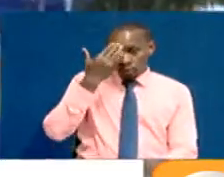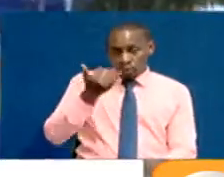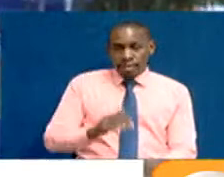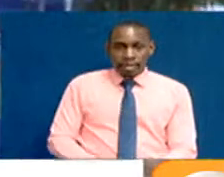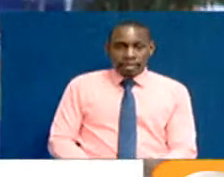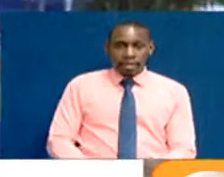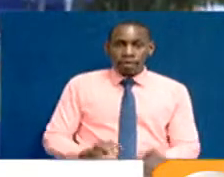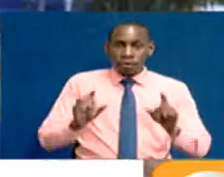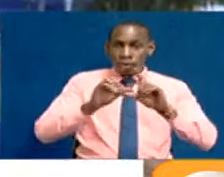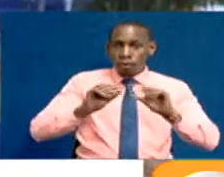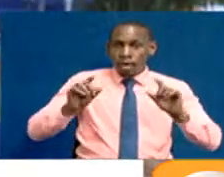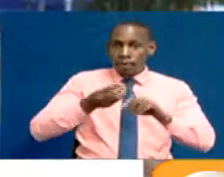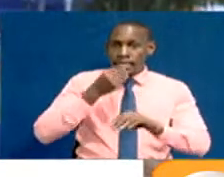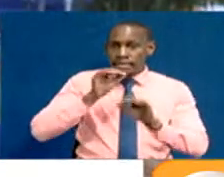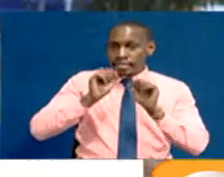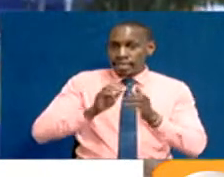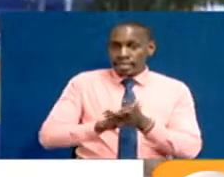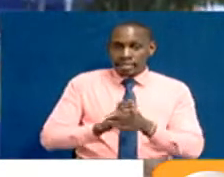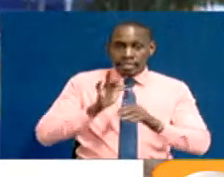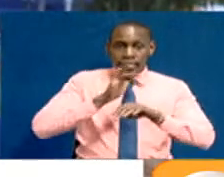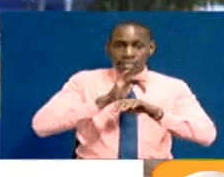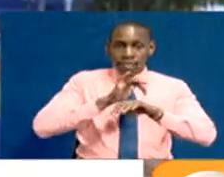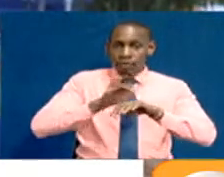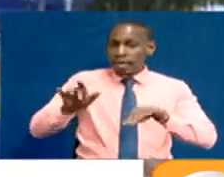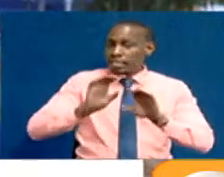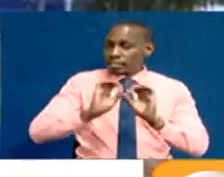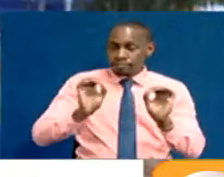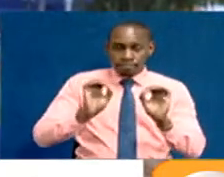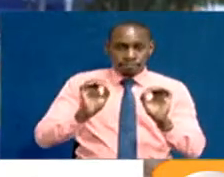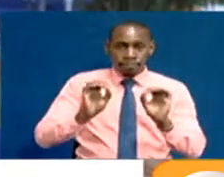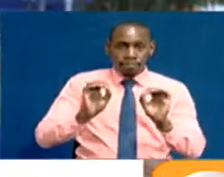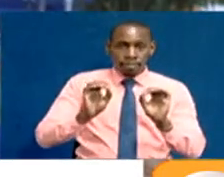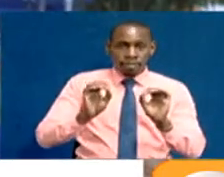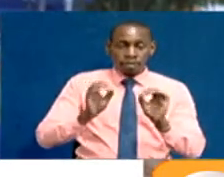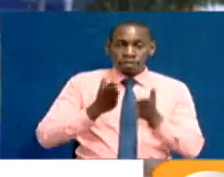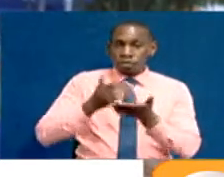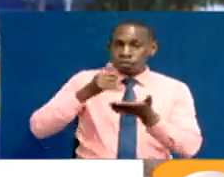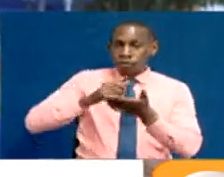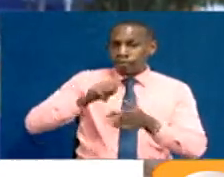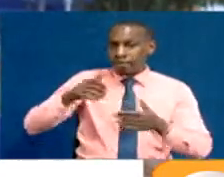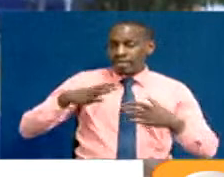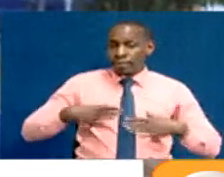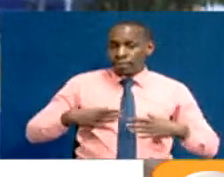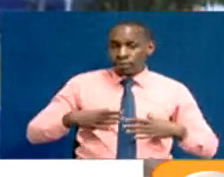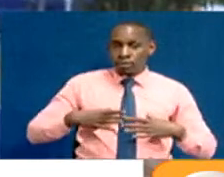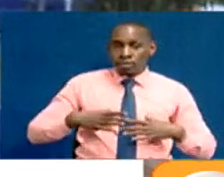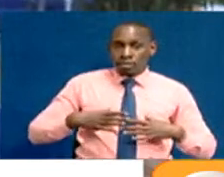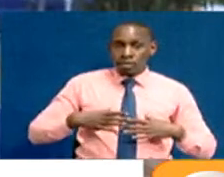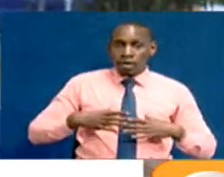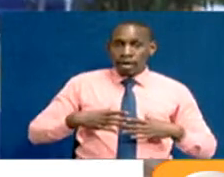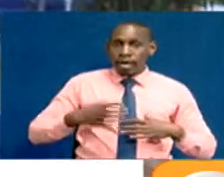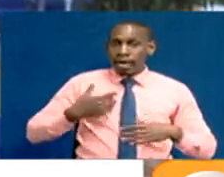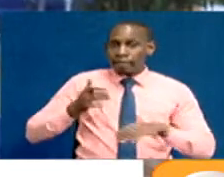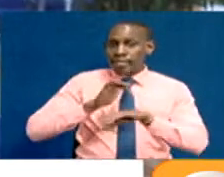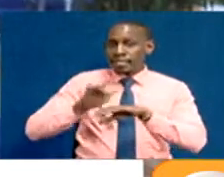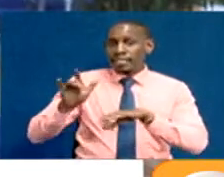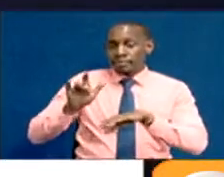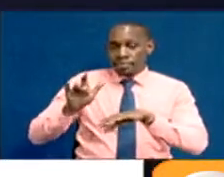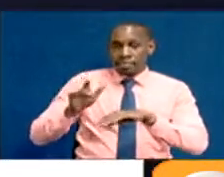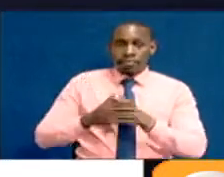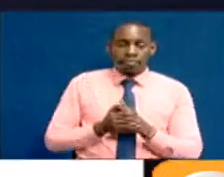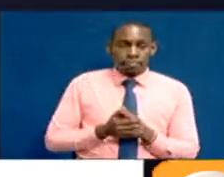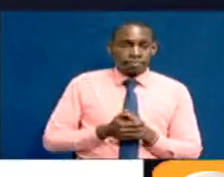you said, Snack It is allergen-free. So we needed to cater for people who have the gluten